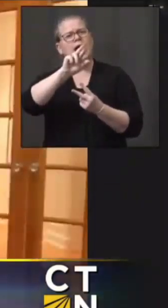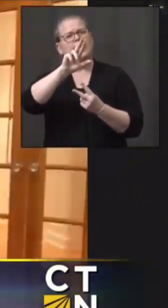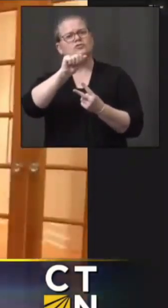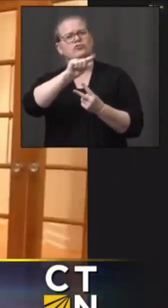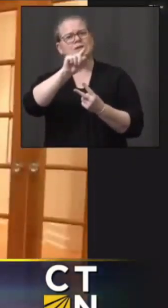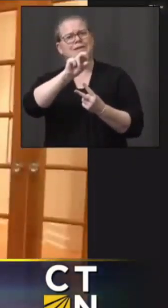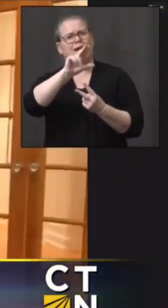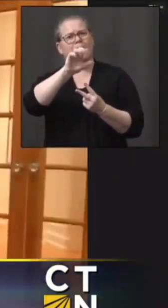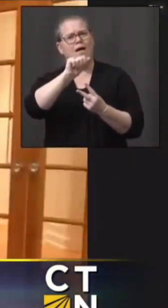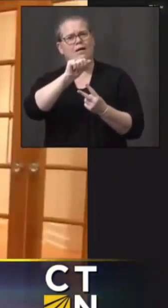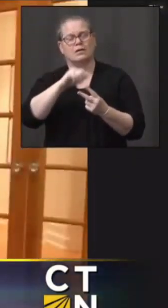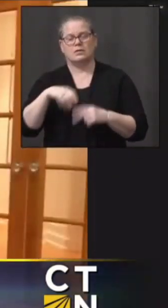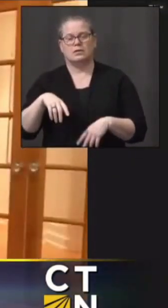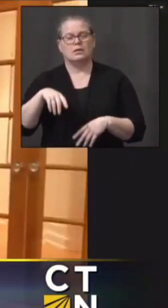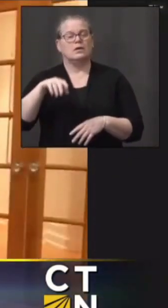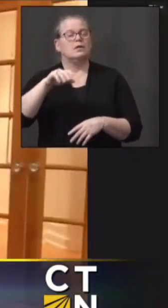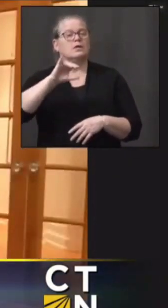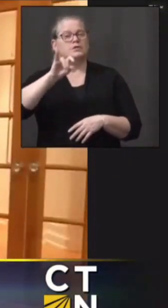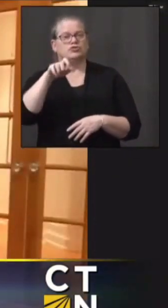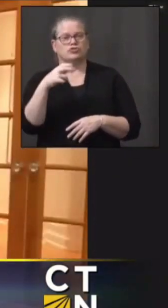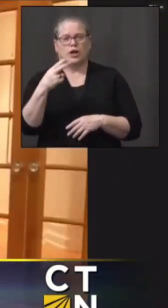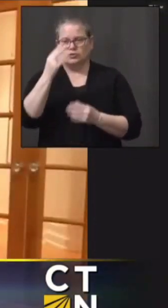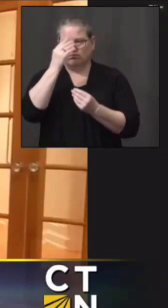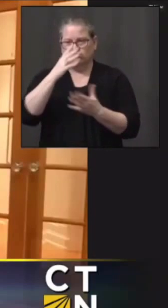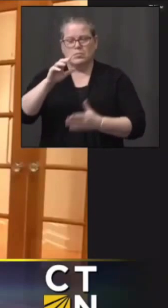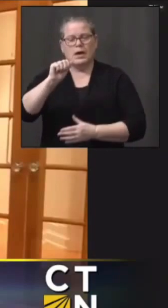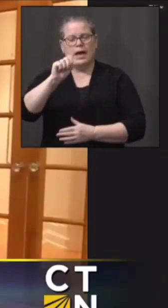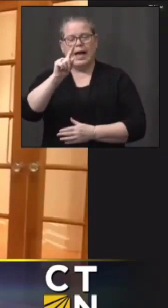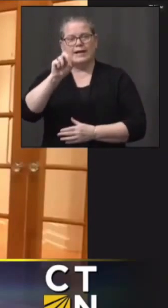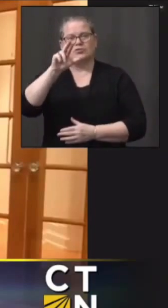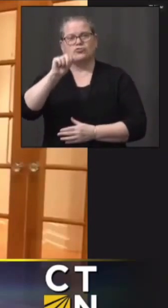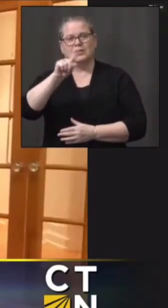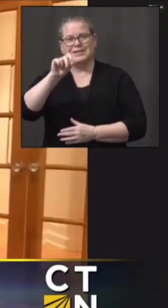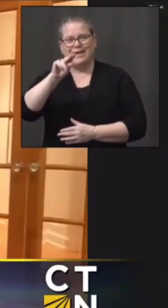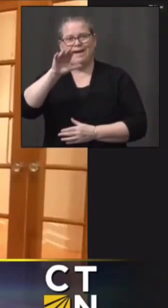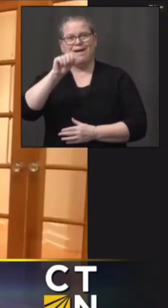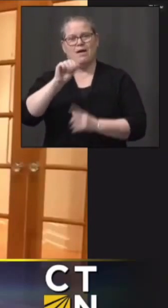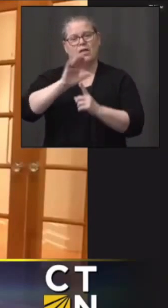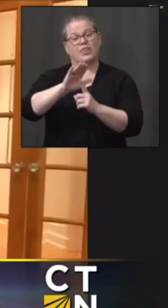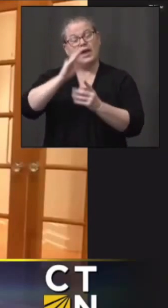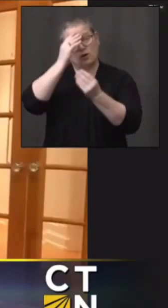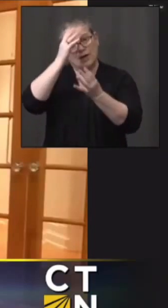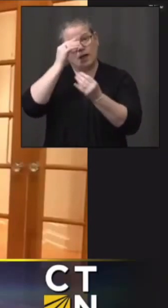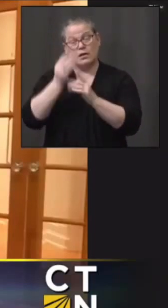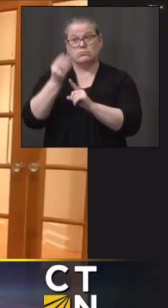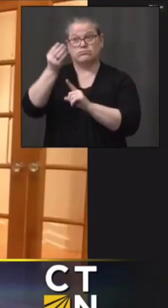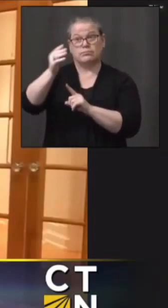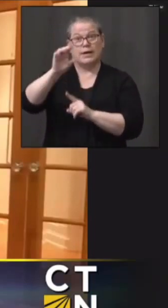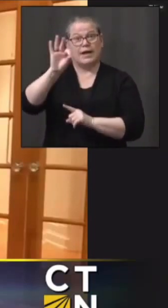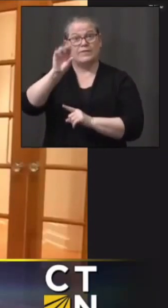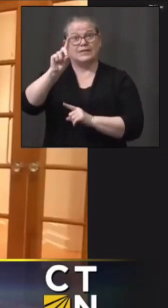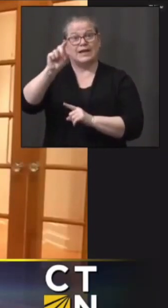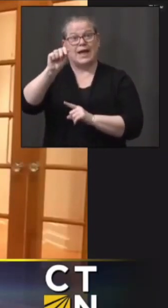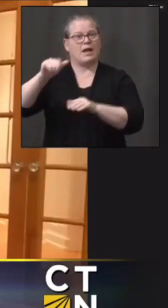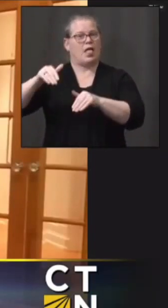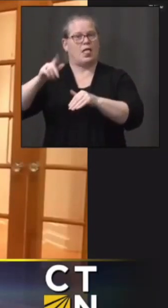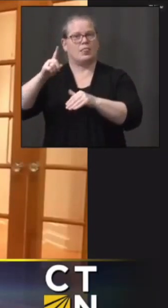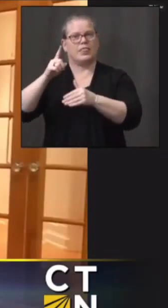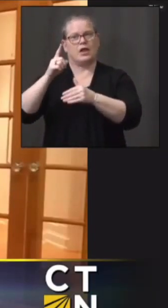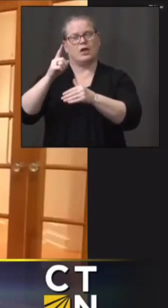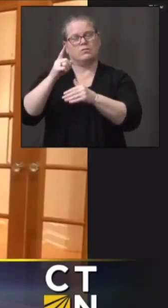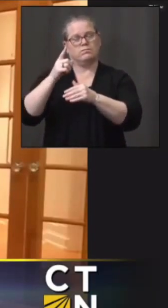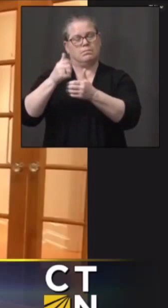not submitted data yet to the FDA, so they are still, as the governor said, several weeks behind. So right now